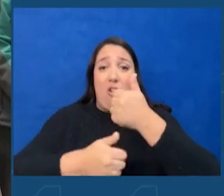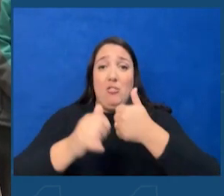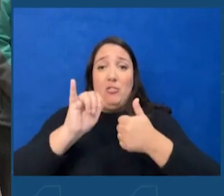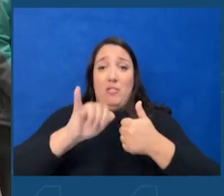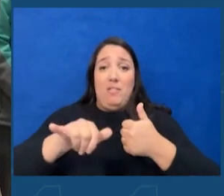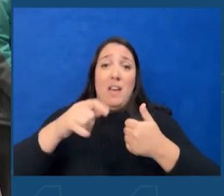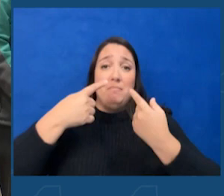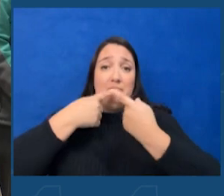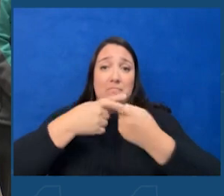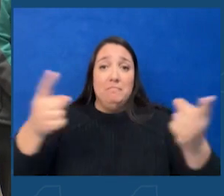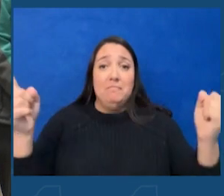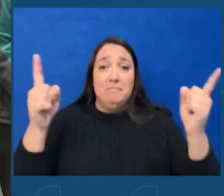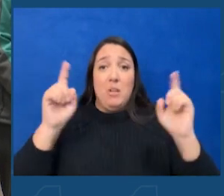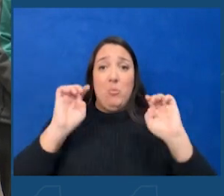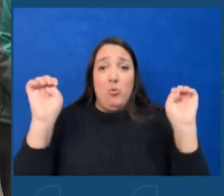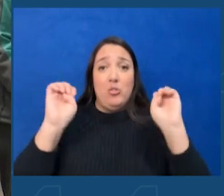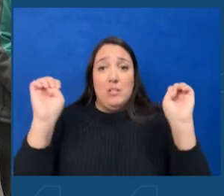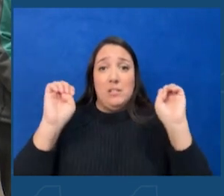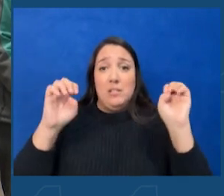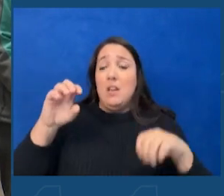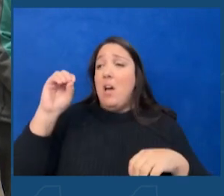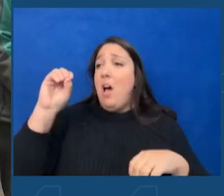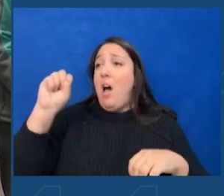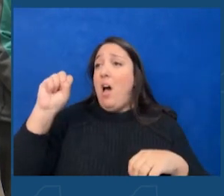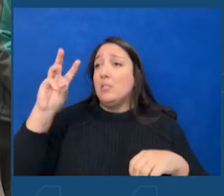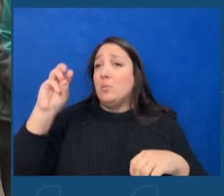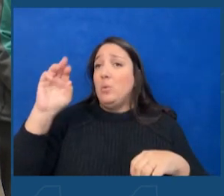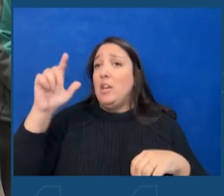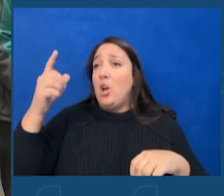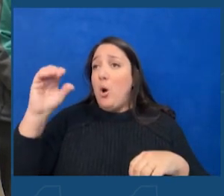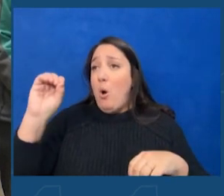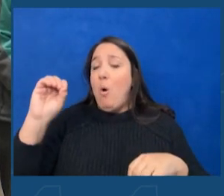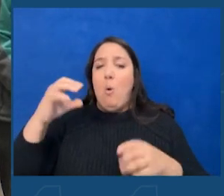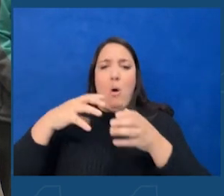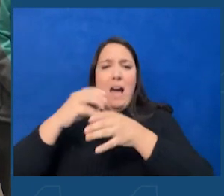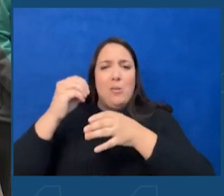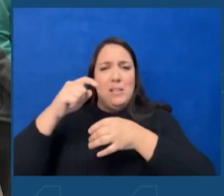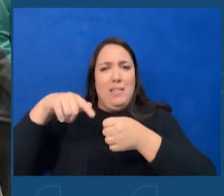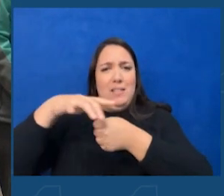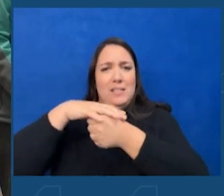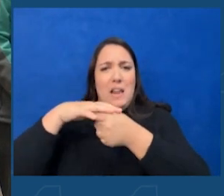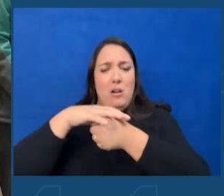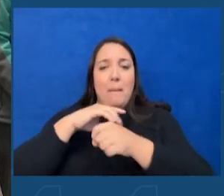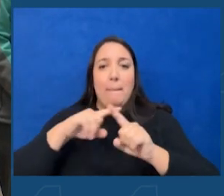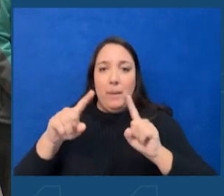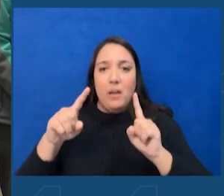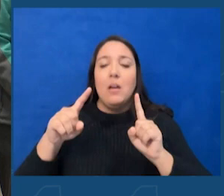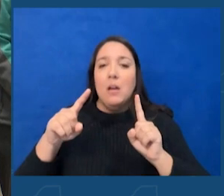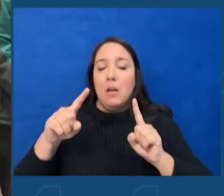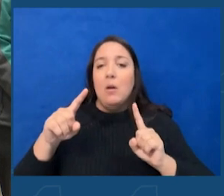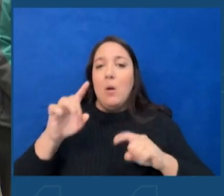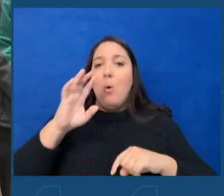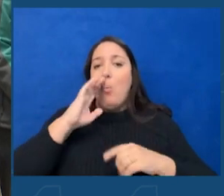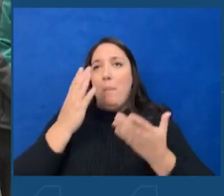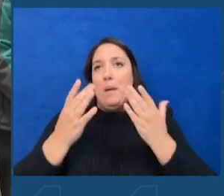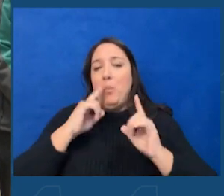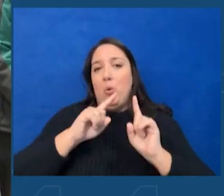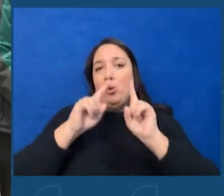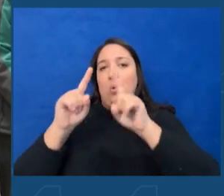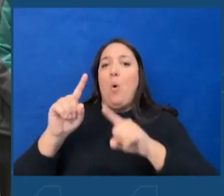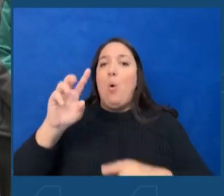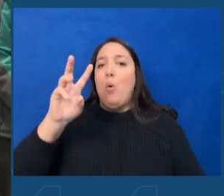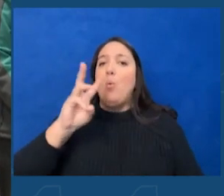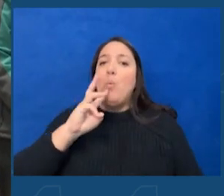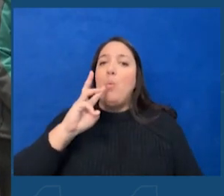Jefferson County, Oswego County, many others that are outside this viewing area, but also I'll be heading probably up to Watertown tomorrow